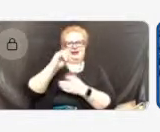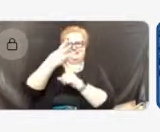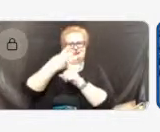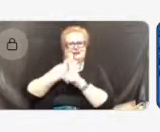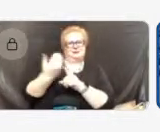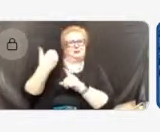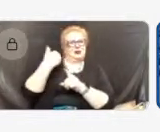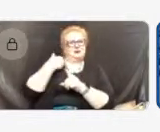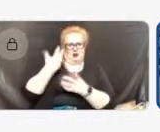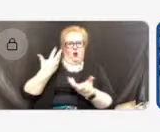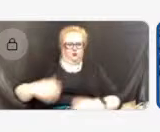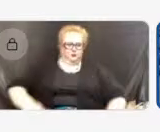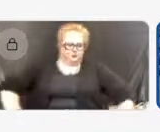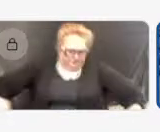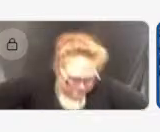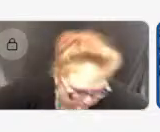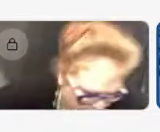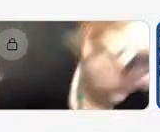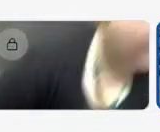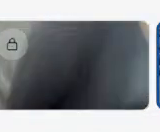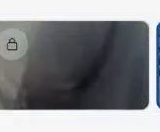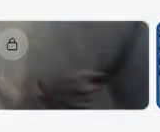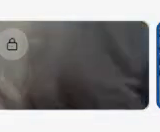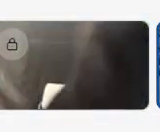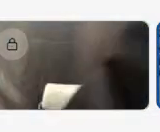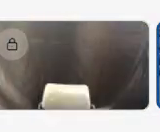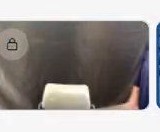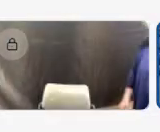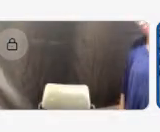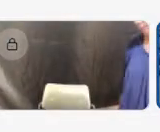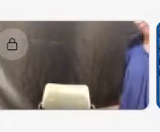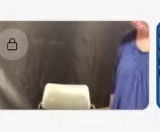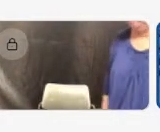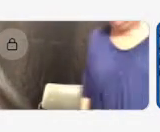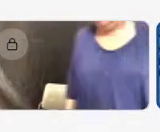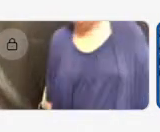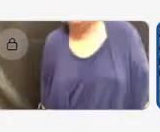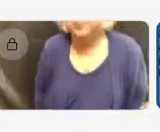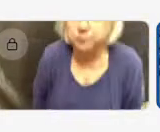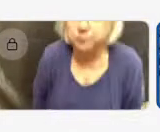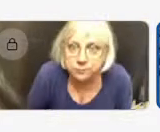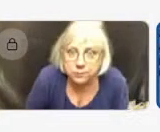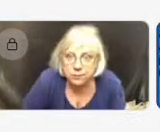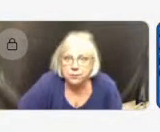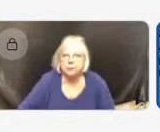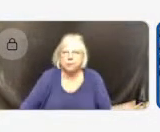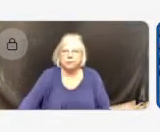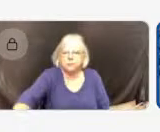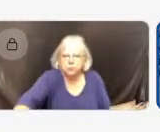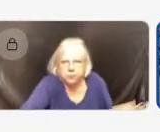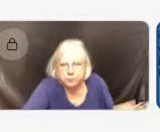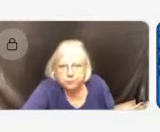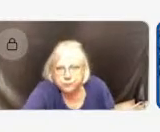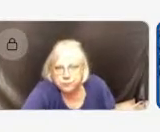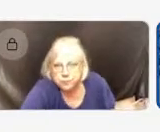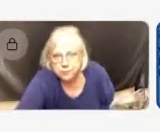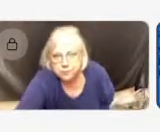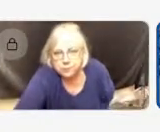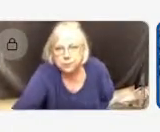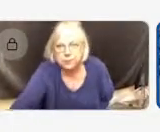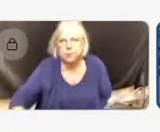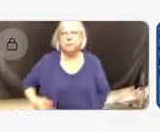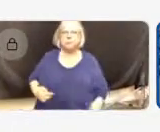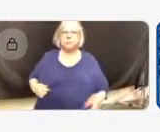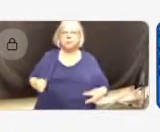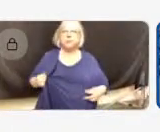ago. Okay. So it's vacant. Yeah. And have you met with the